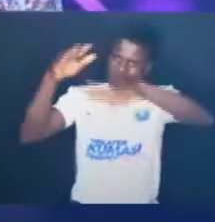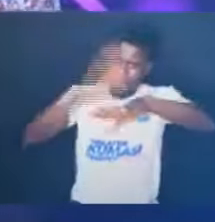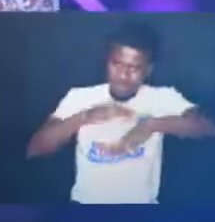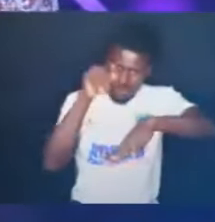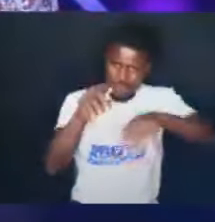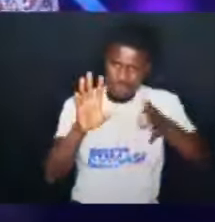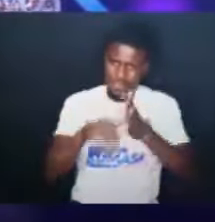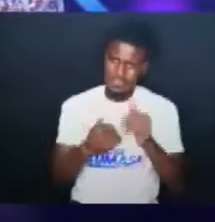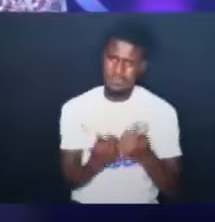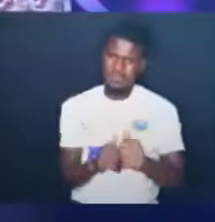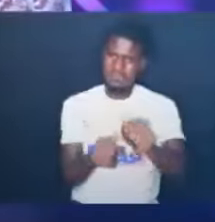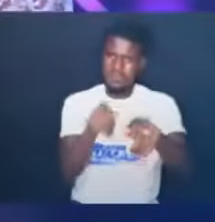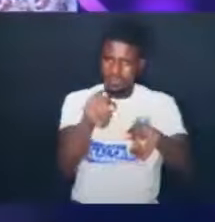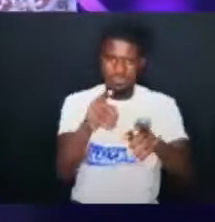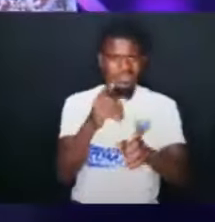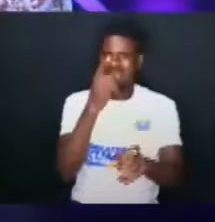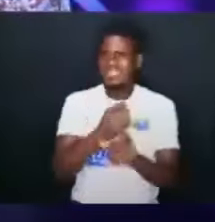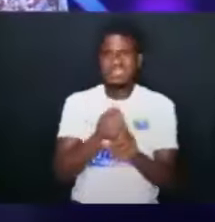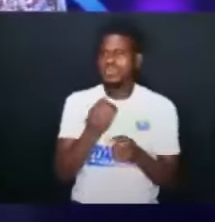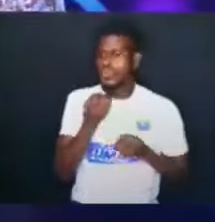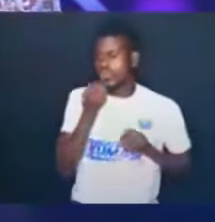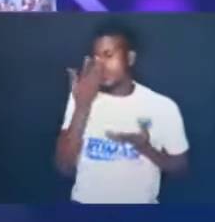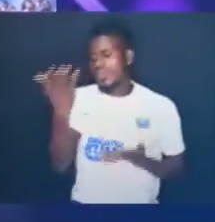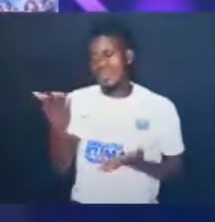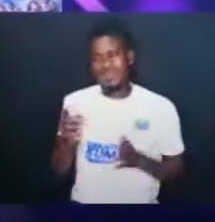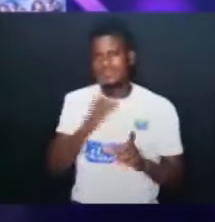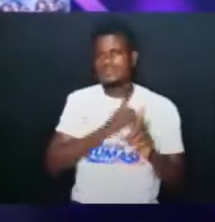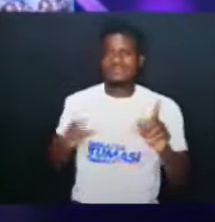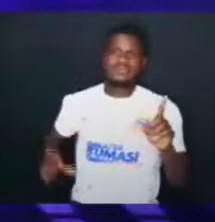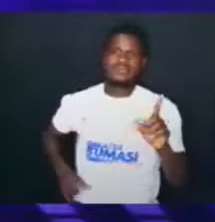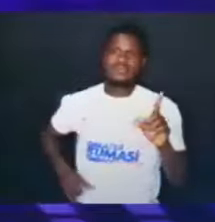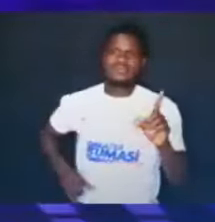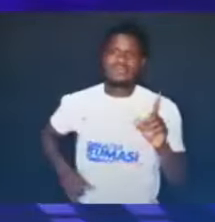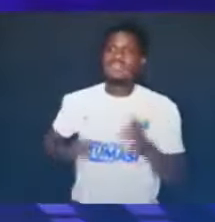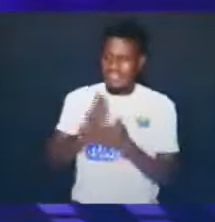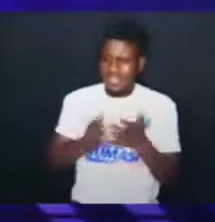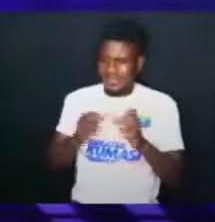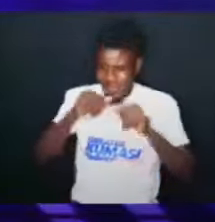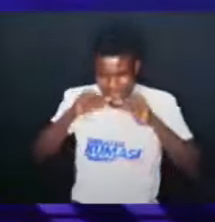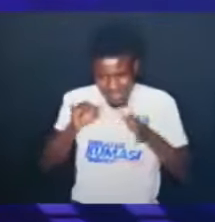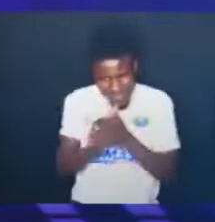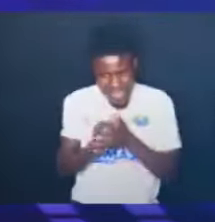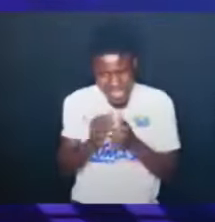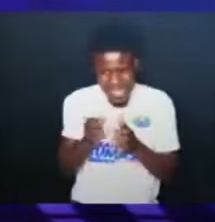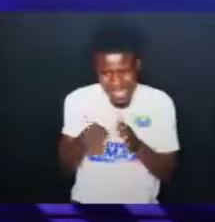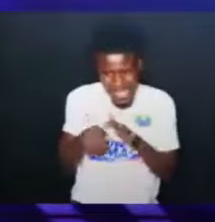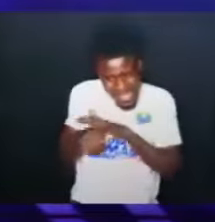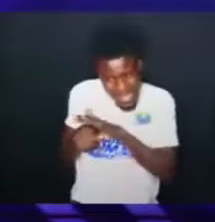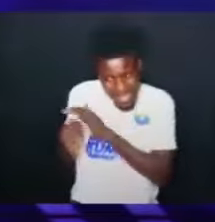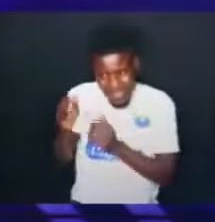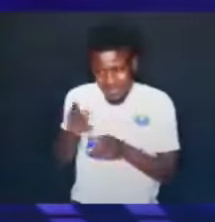you if you obey the Lord. There are some blessings lurking somewhere. They will come to you and they